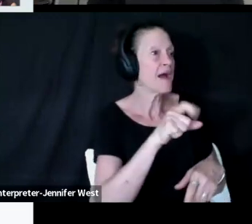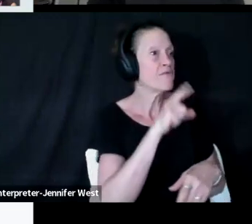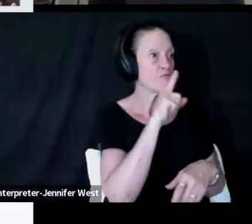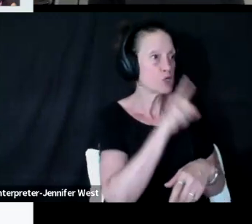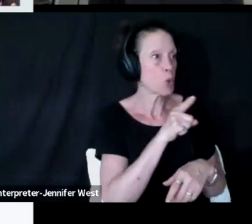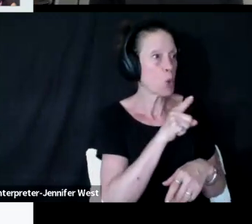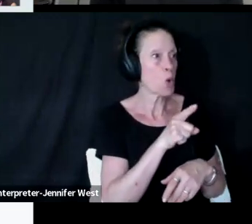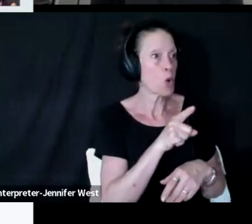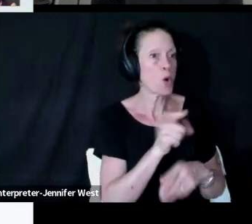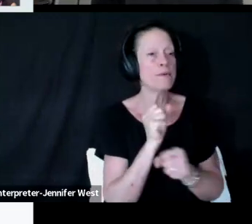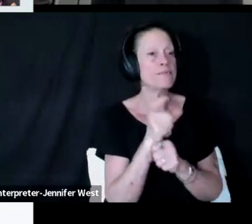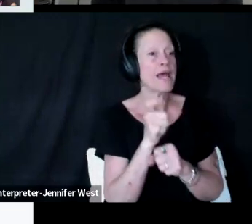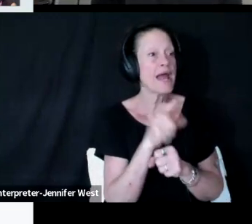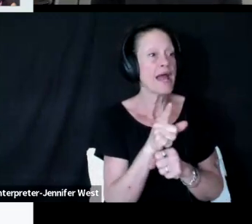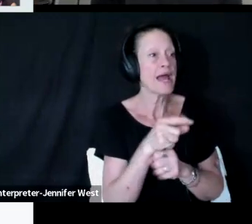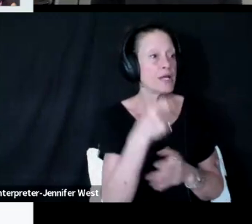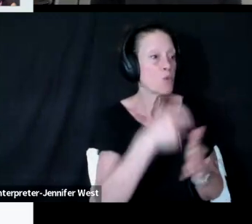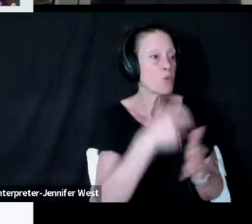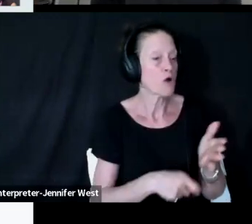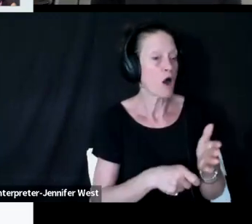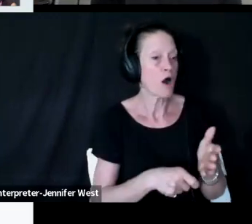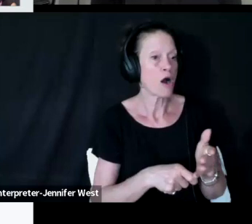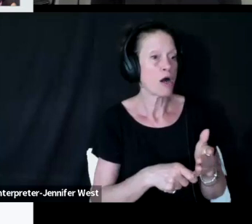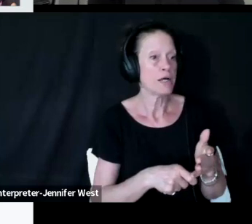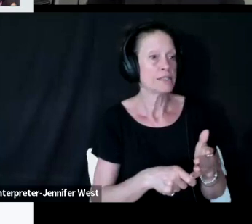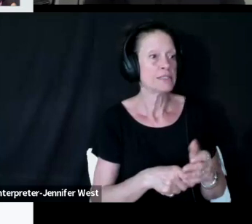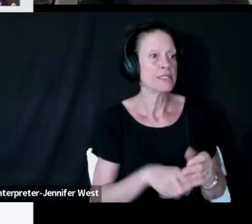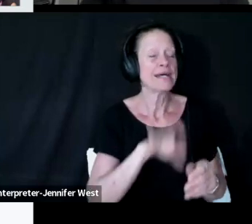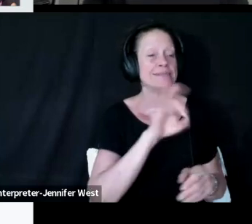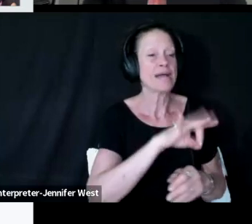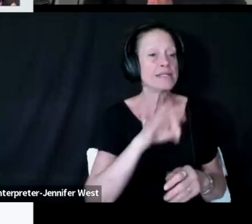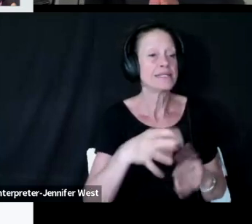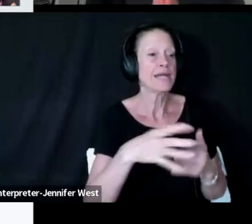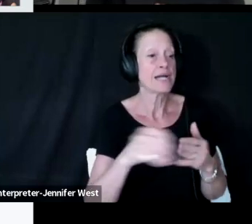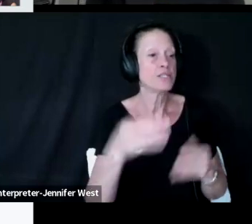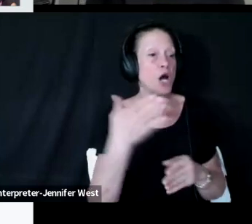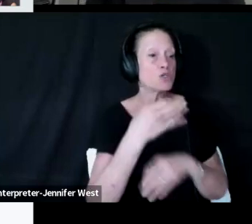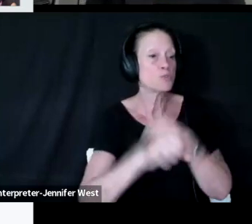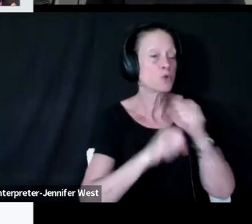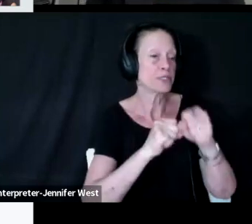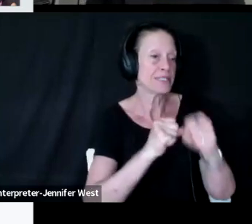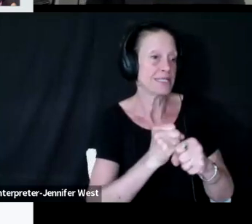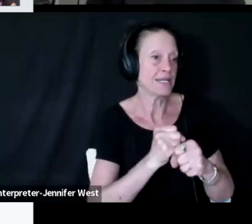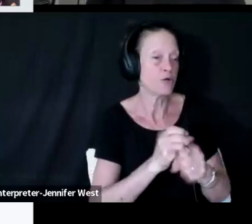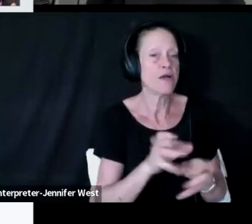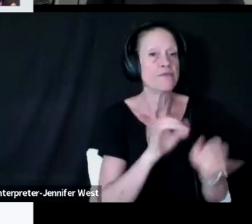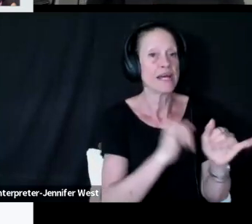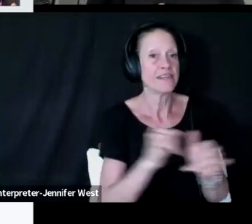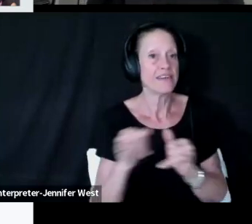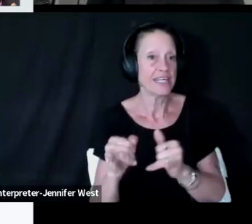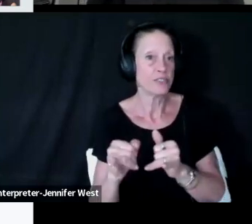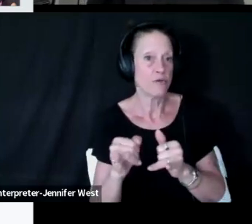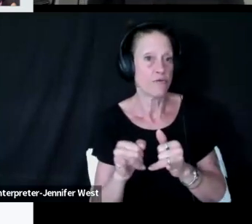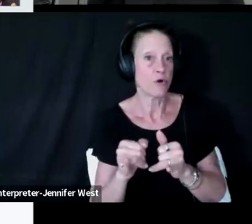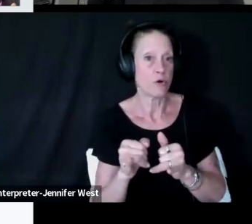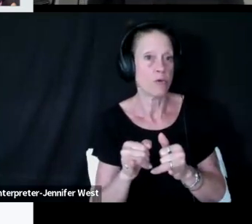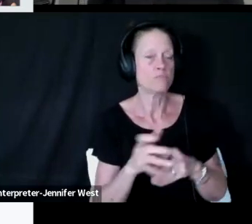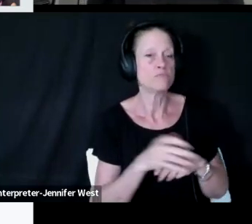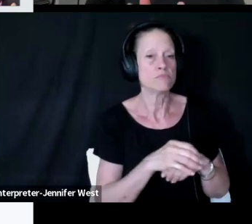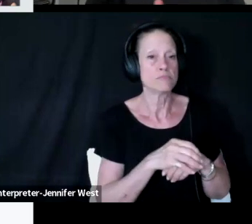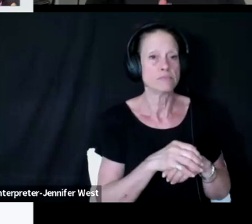the annual cost is $99 per year. That's for the individual who you create the plan for,